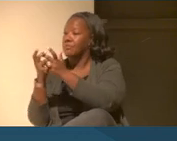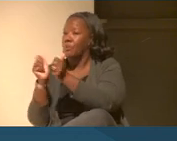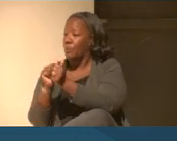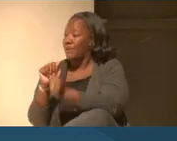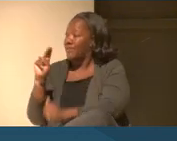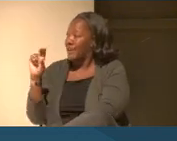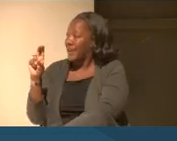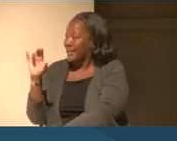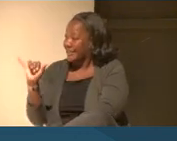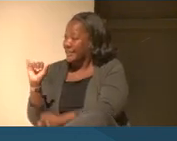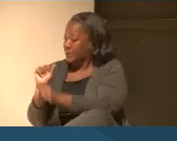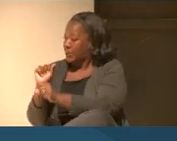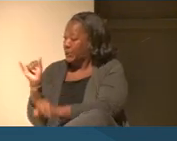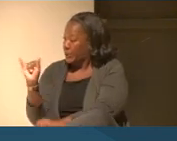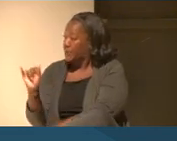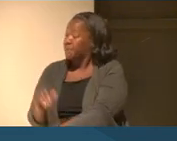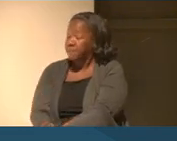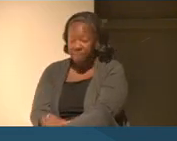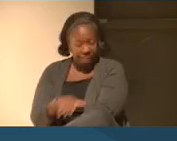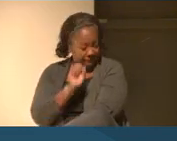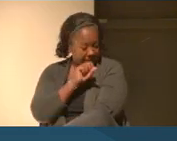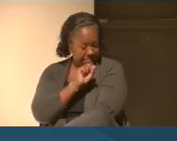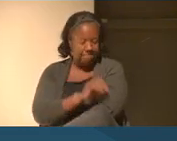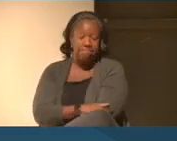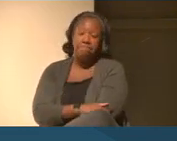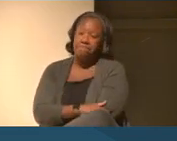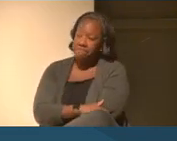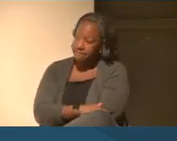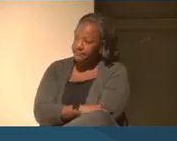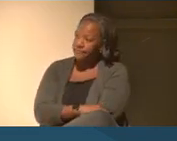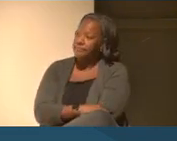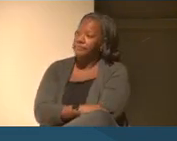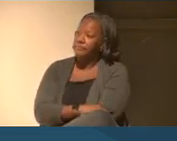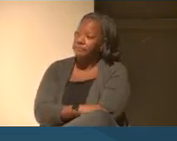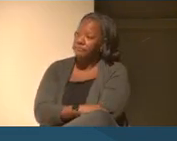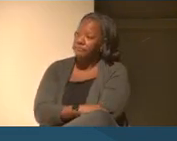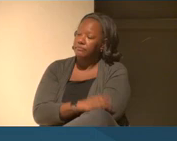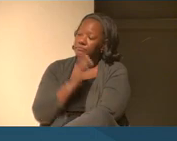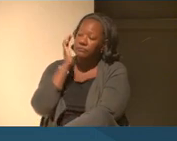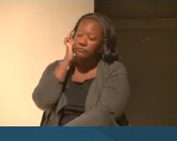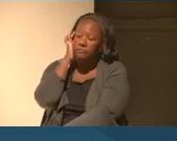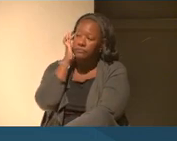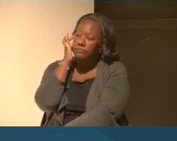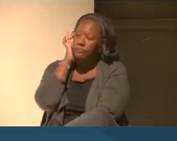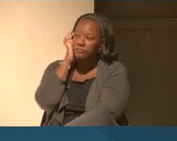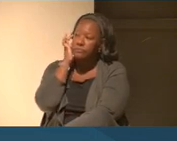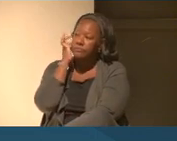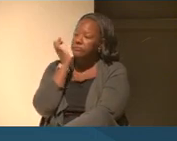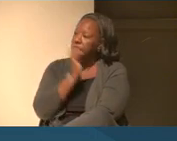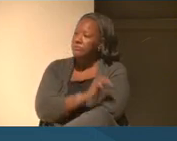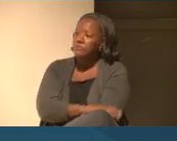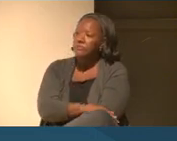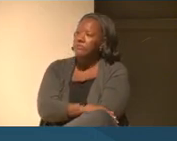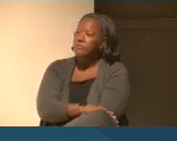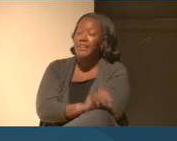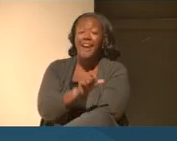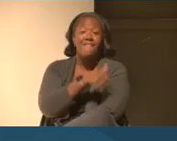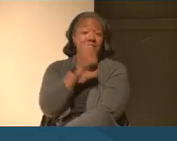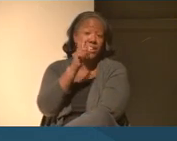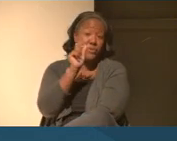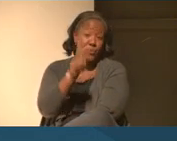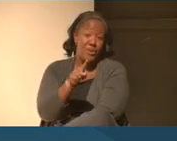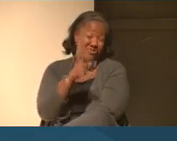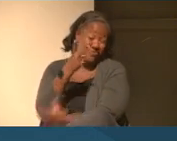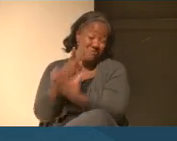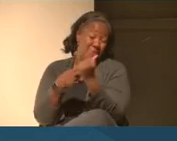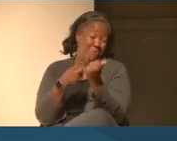way. All right. So let's see. Another question, and I'm sure both of you are familiar with